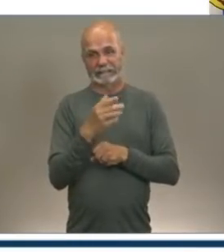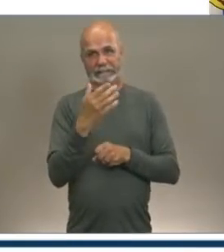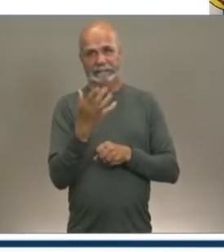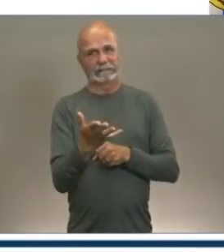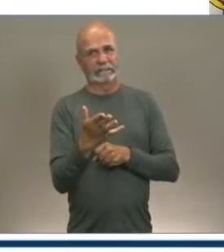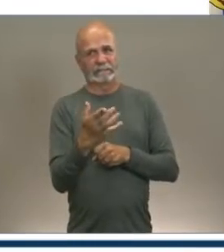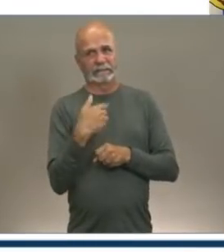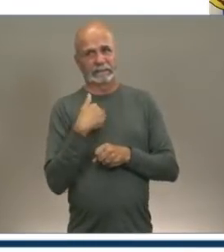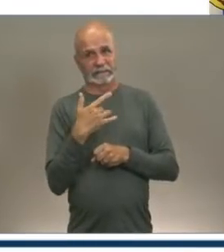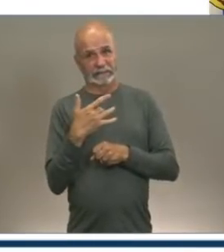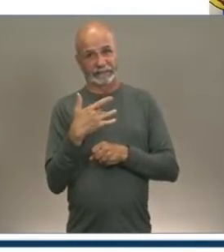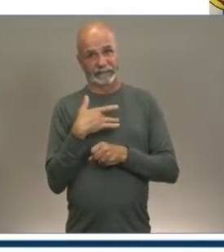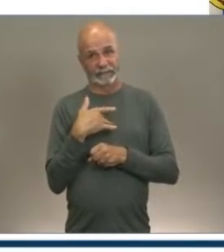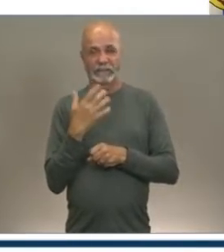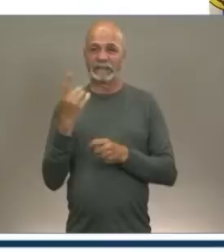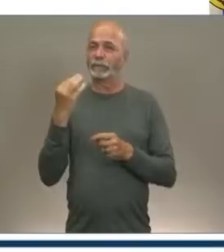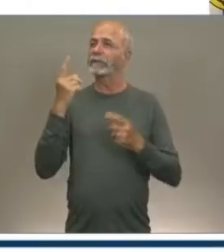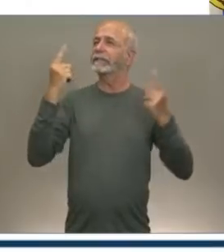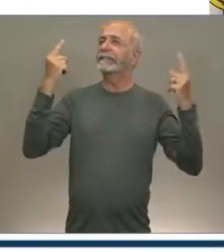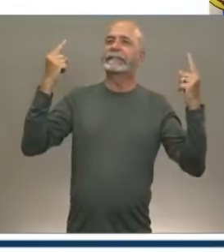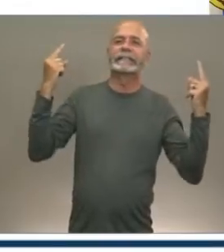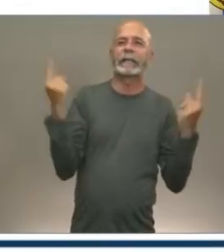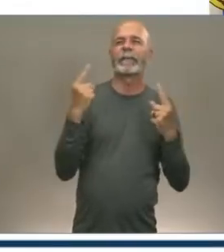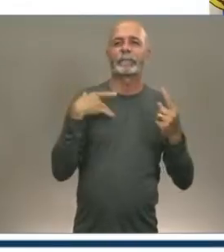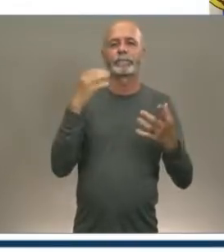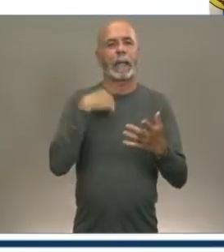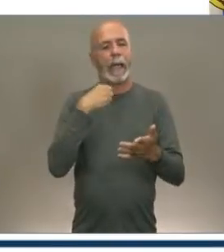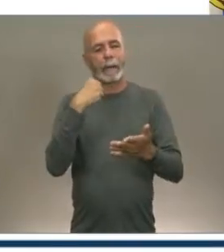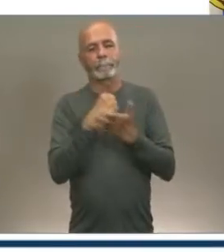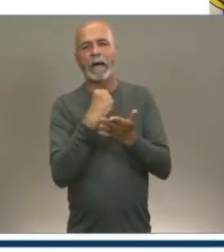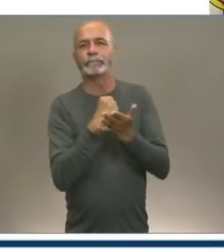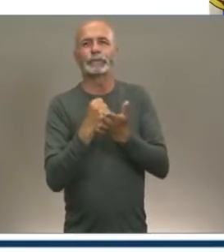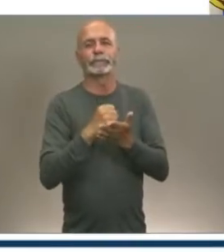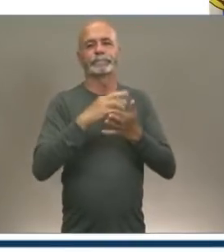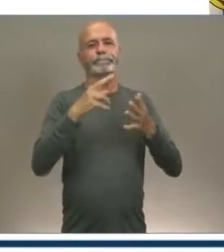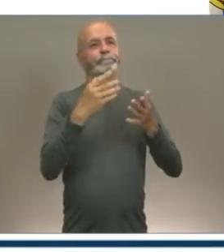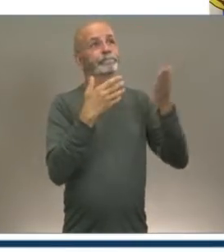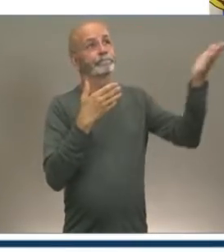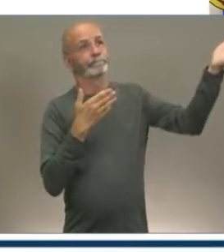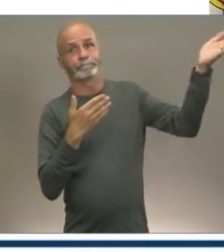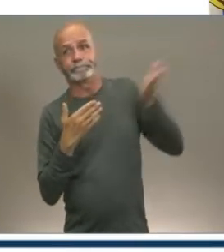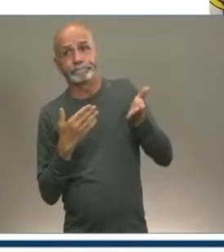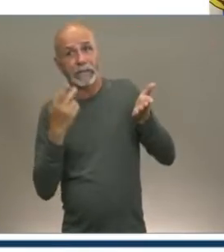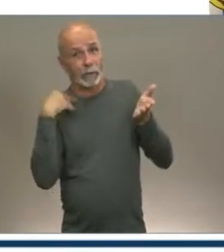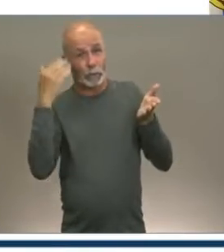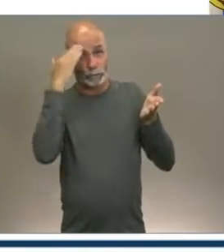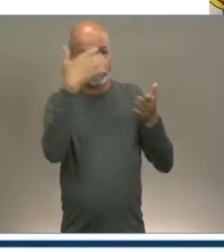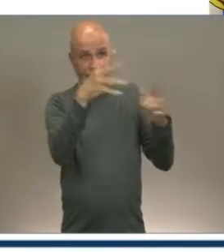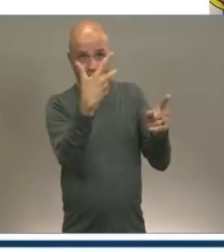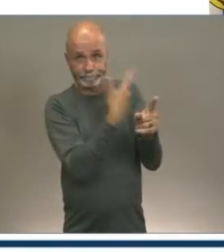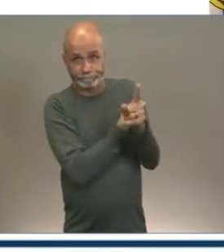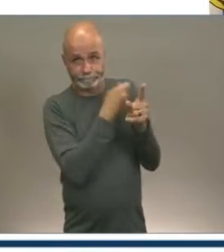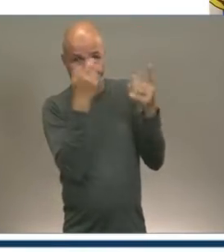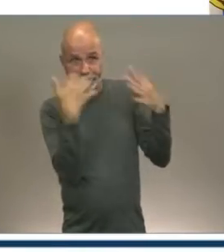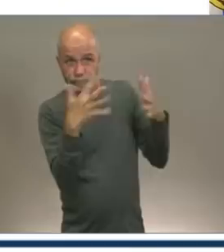in place by that date so that you can be confident that people coming across the border have the vaccines they claim they